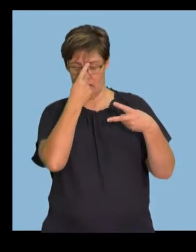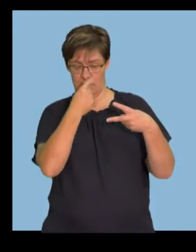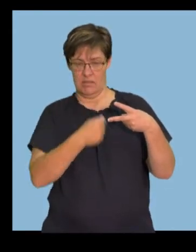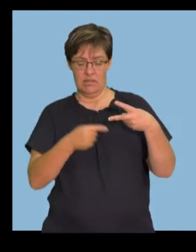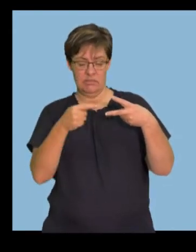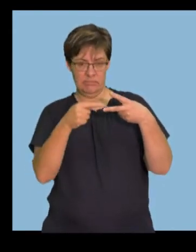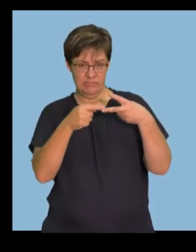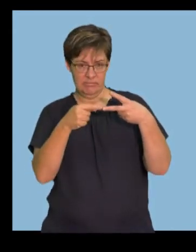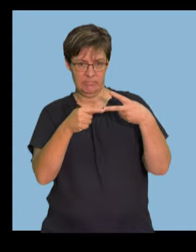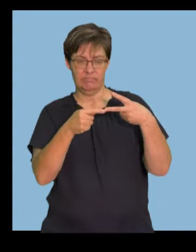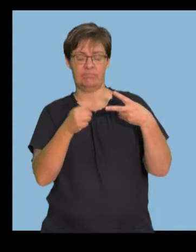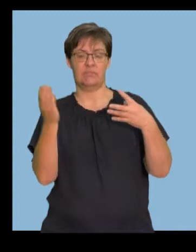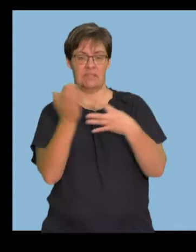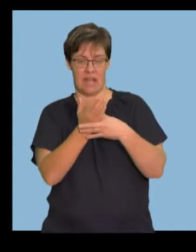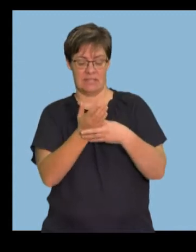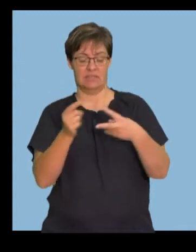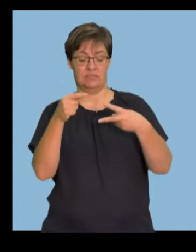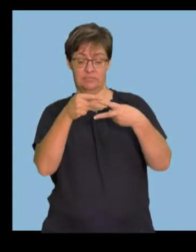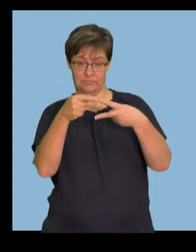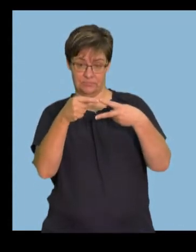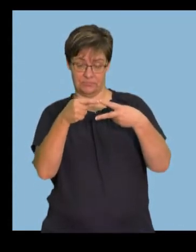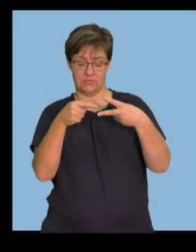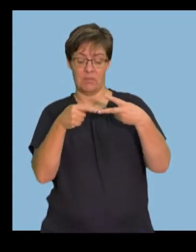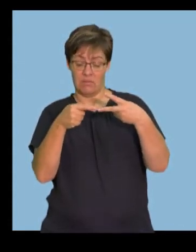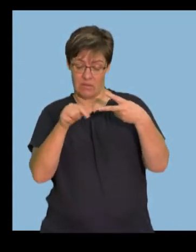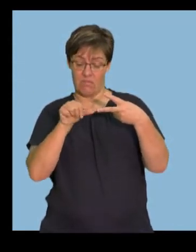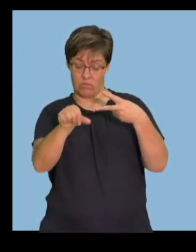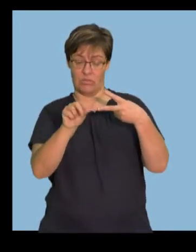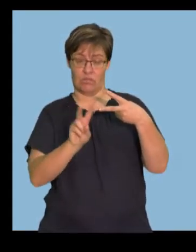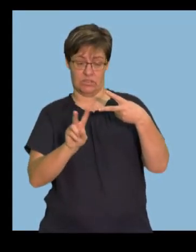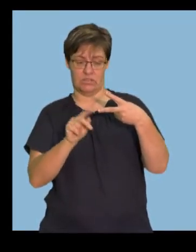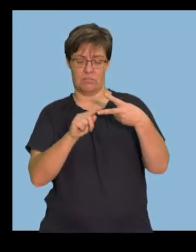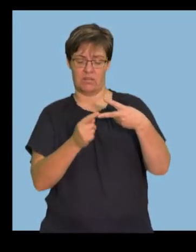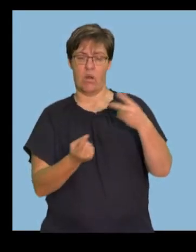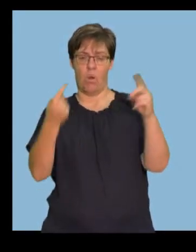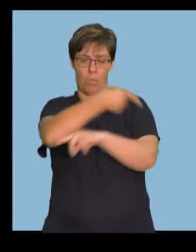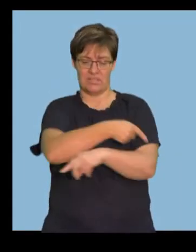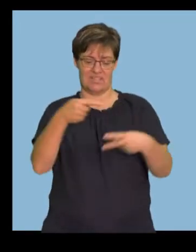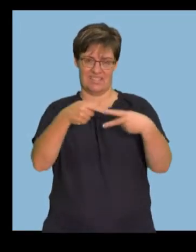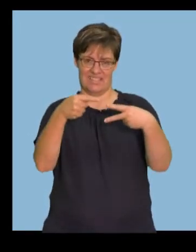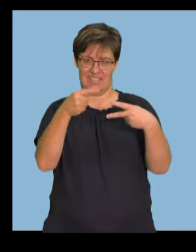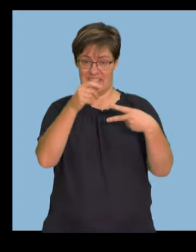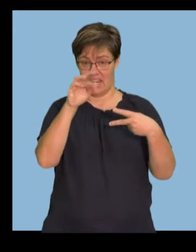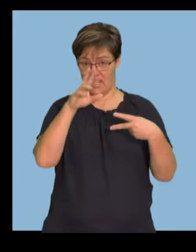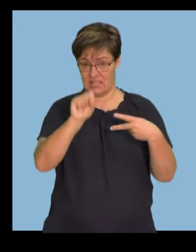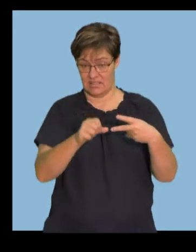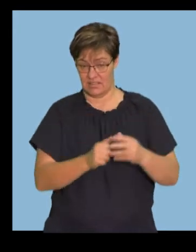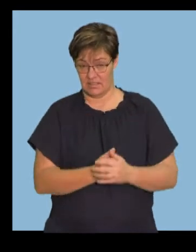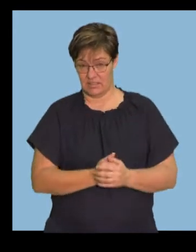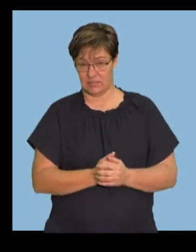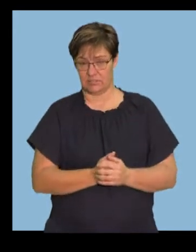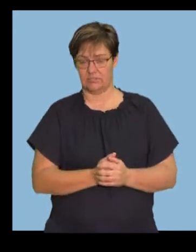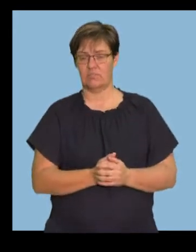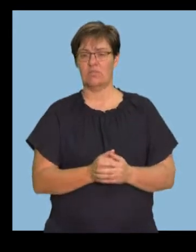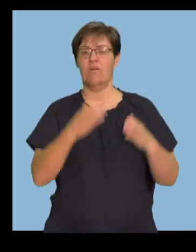circuit, current is divided while voltage remains constant. Well, the opposite is true with the series circuit, okay? So the